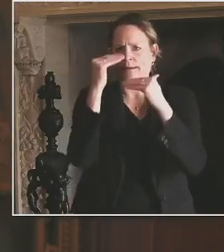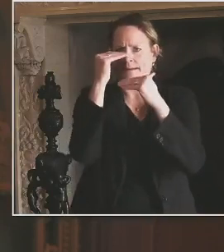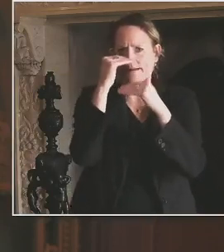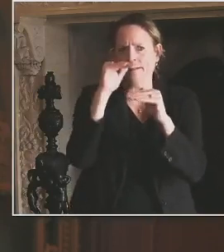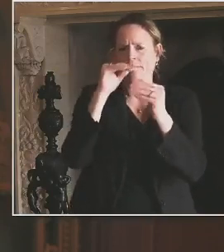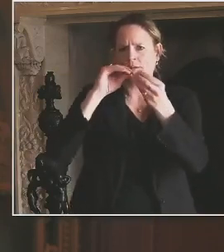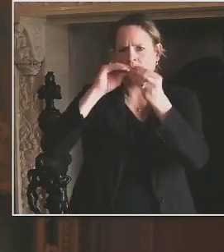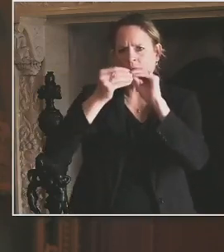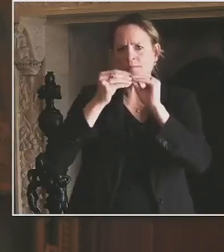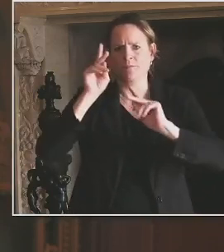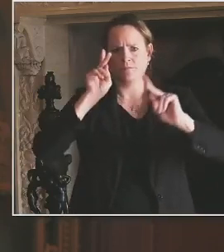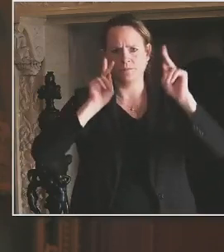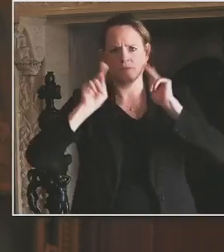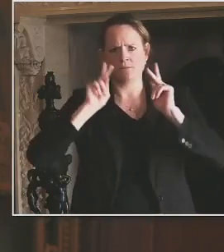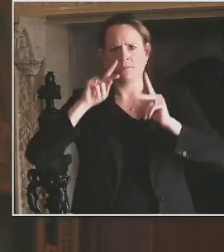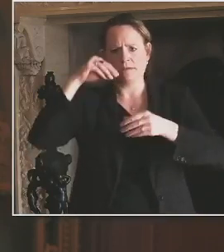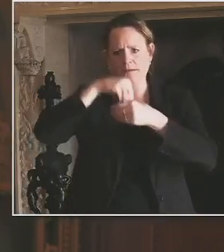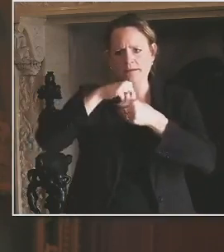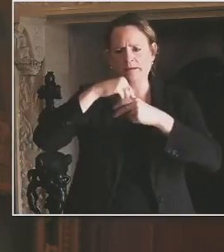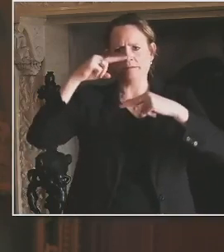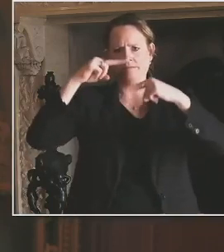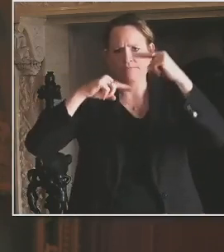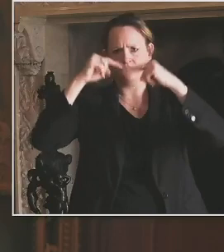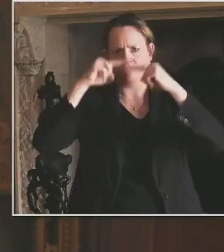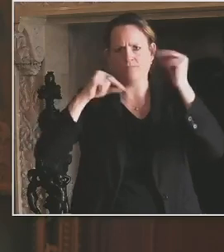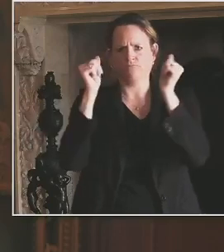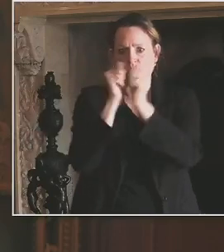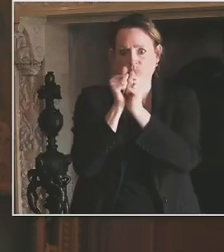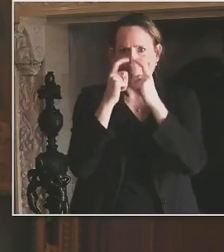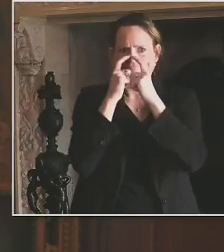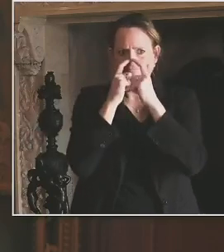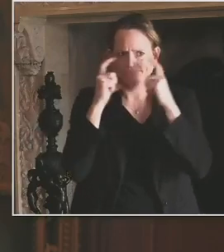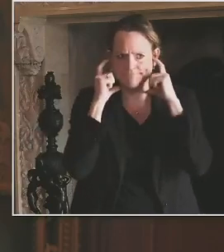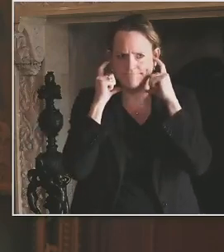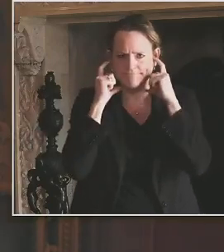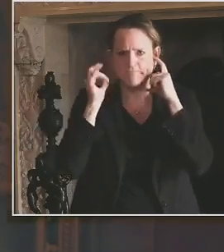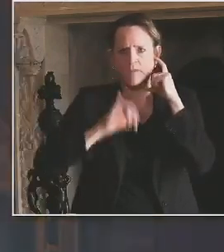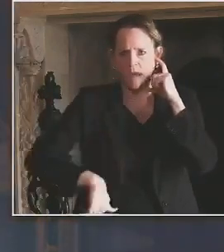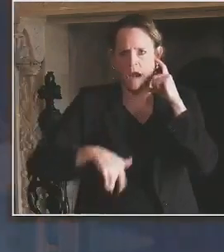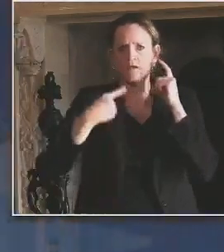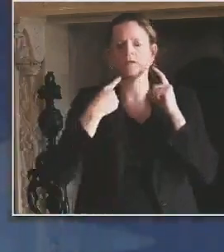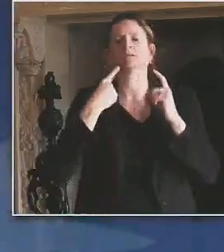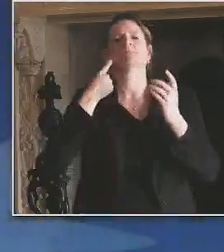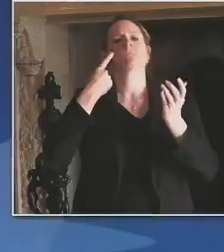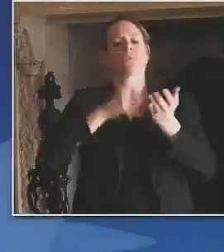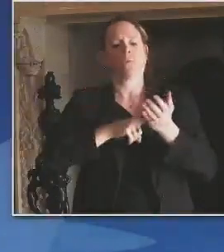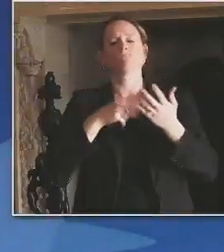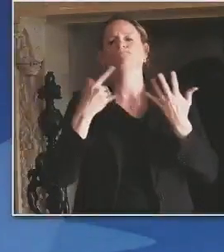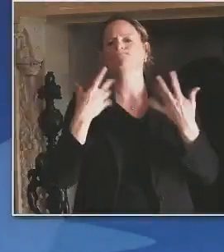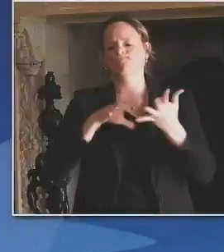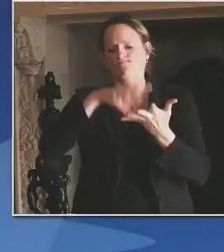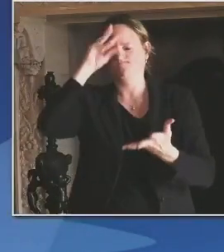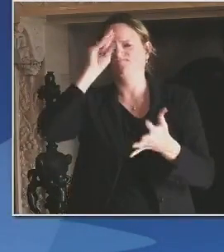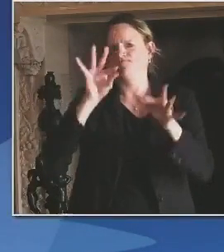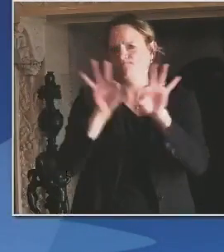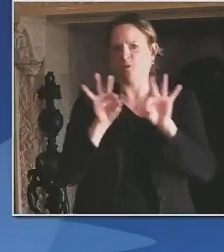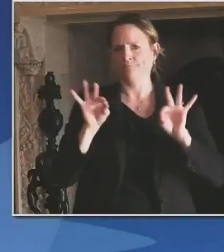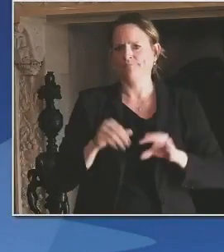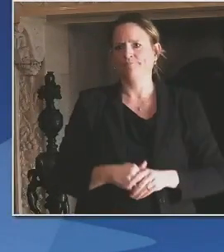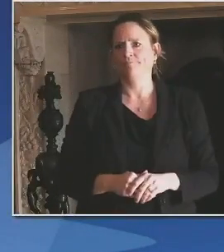we're learning that those lessons over every day. All right, our next question comes from Hillary Mintz